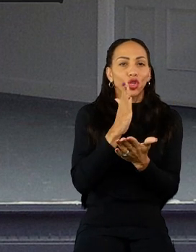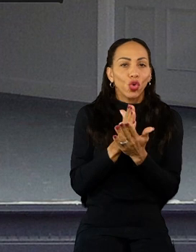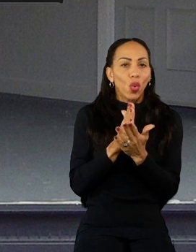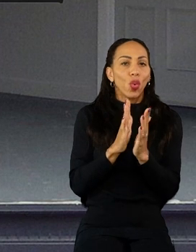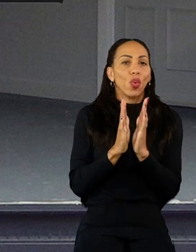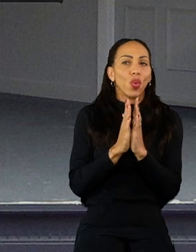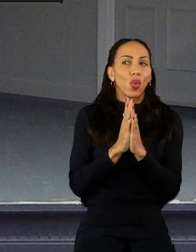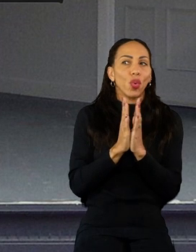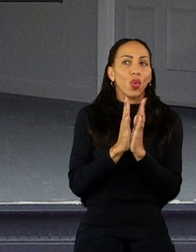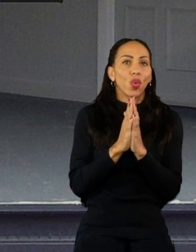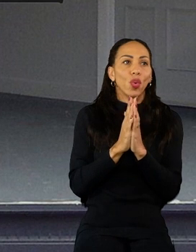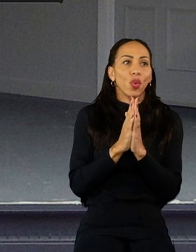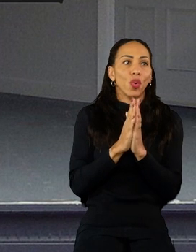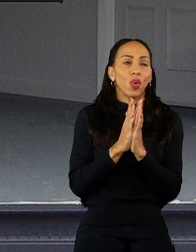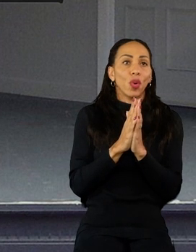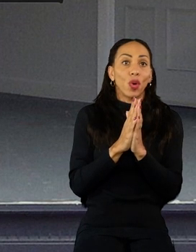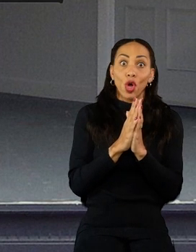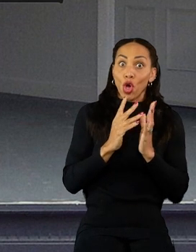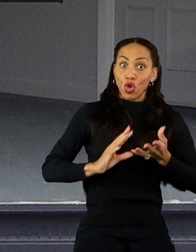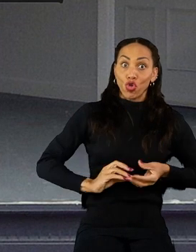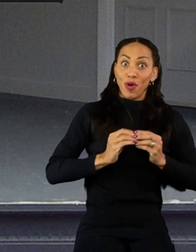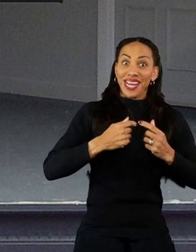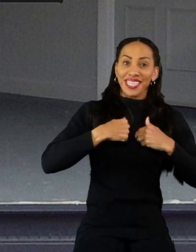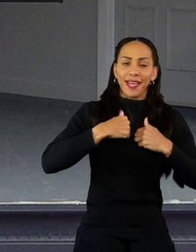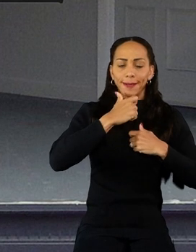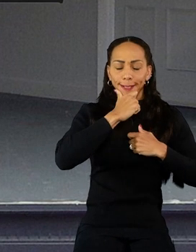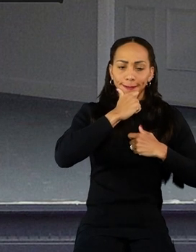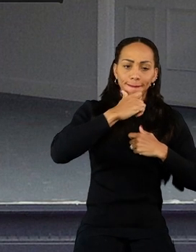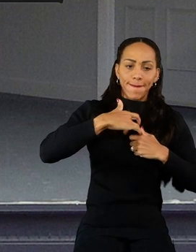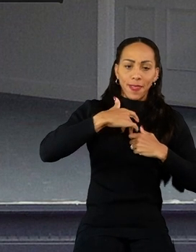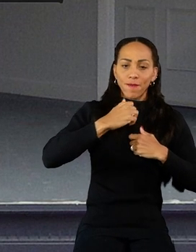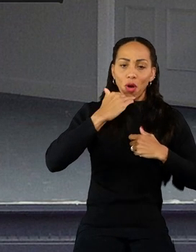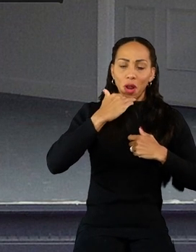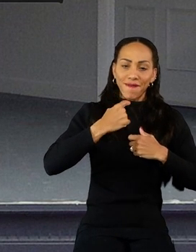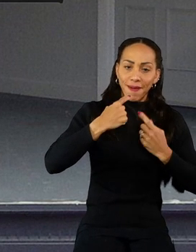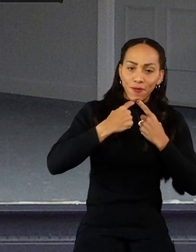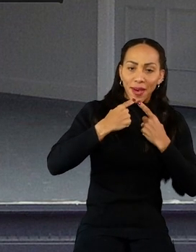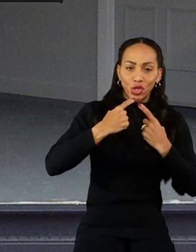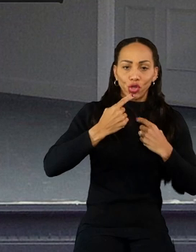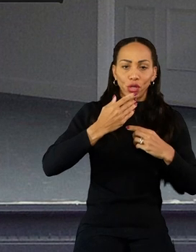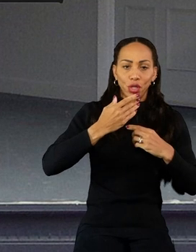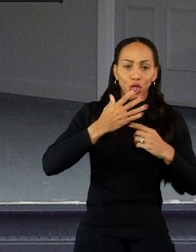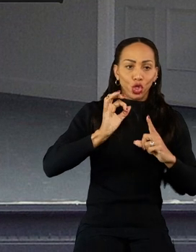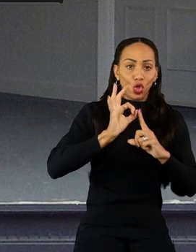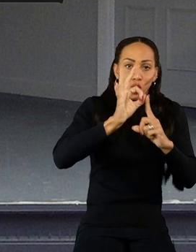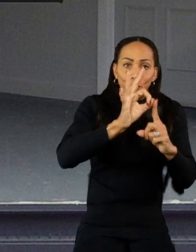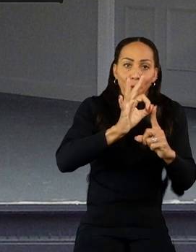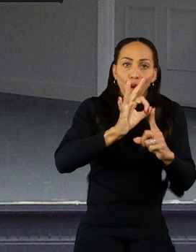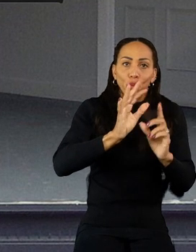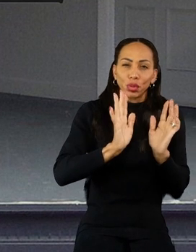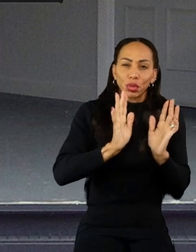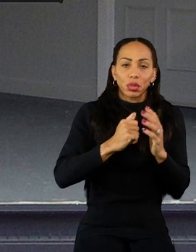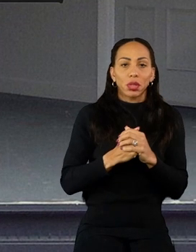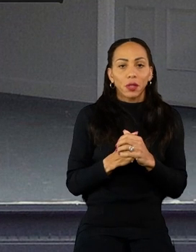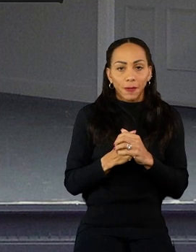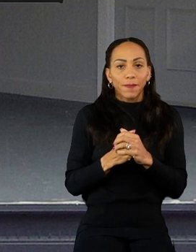I feel like I just want to make sure that people feel that creatives feel equipped to be able to